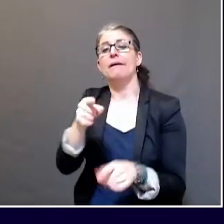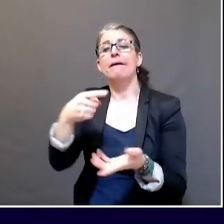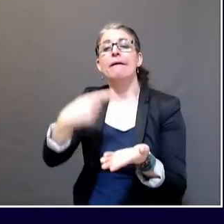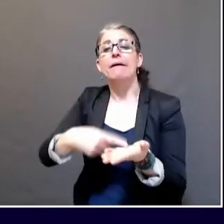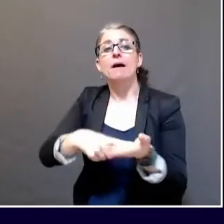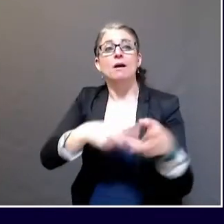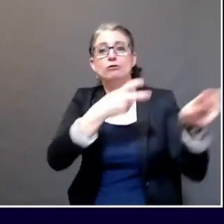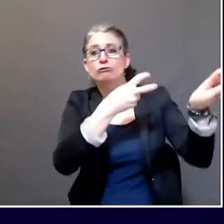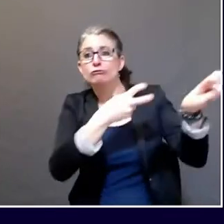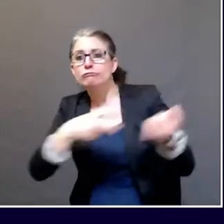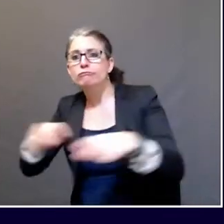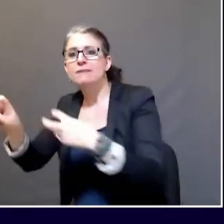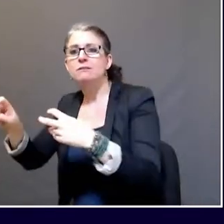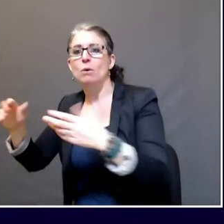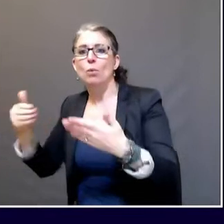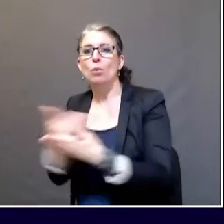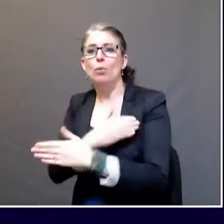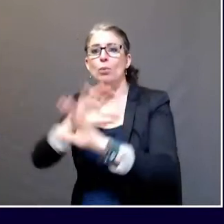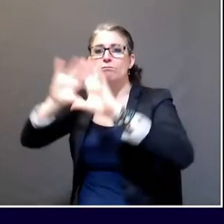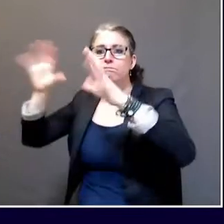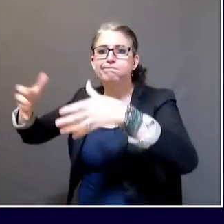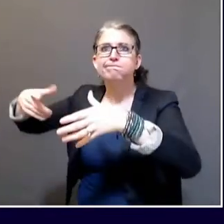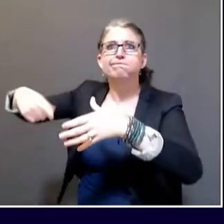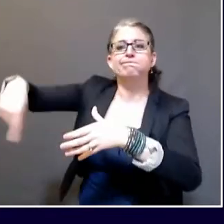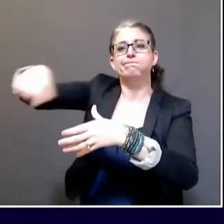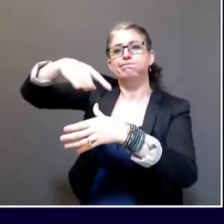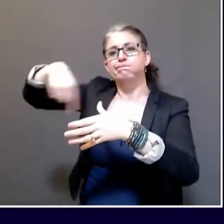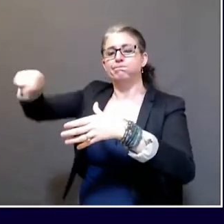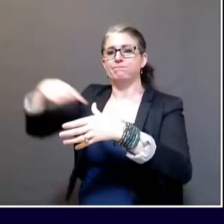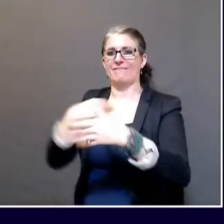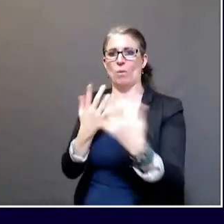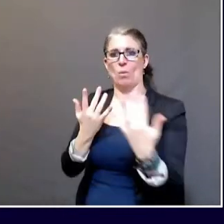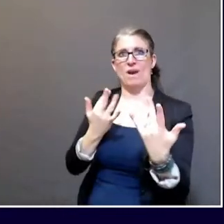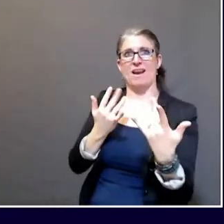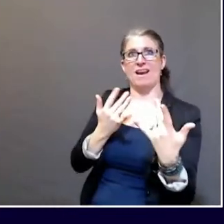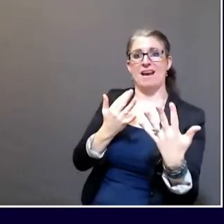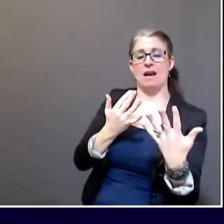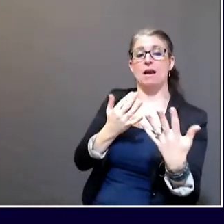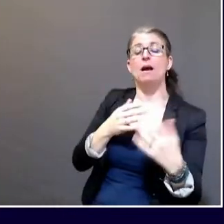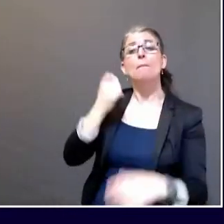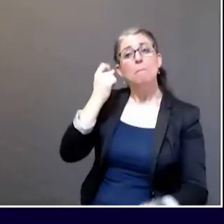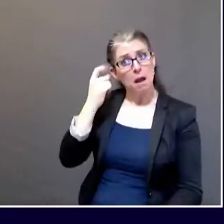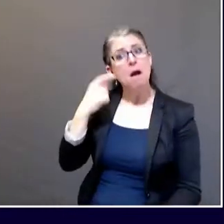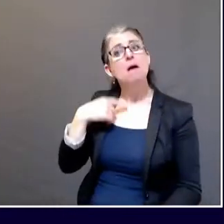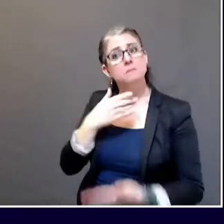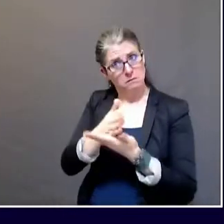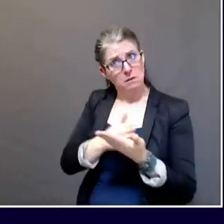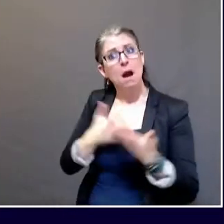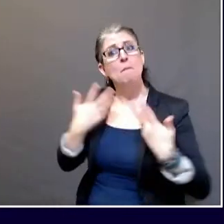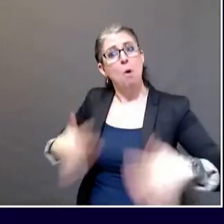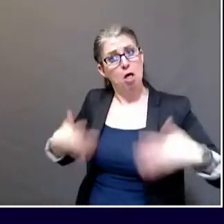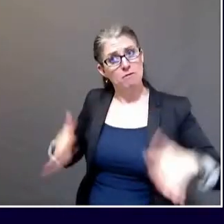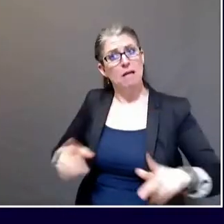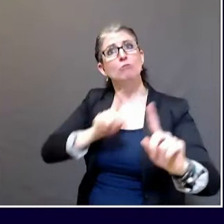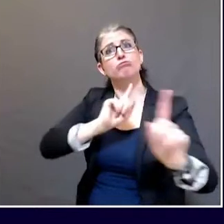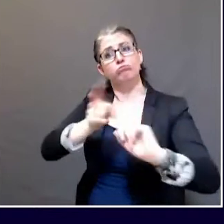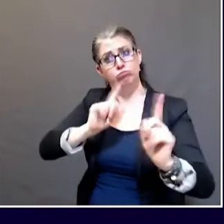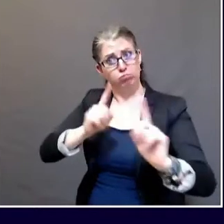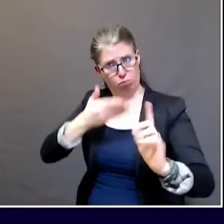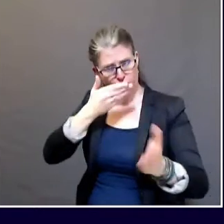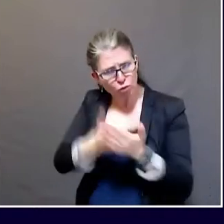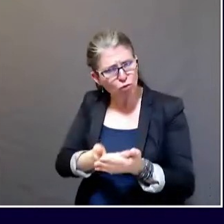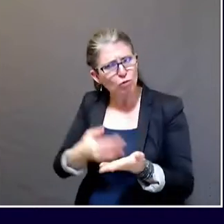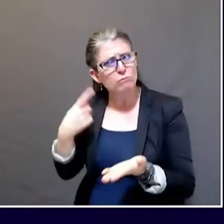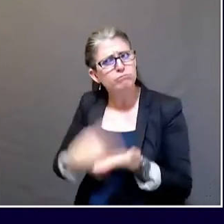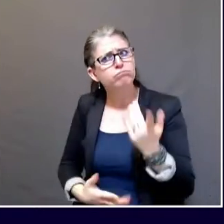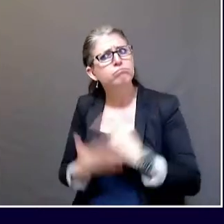continued conversations with the administration to flesh out the details, and that's where the conversation is at